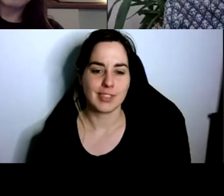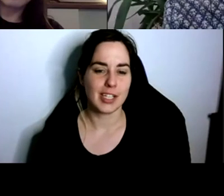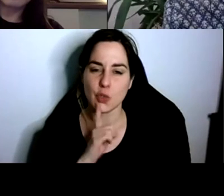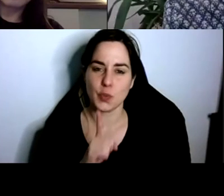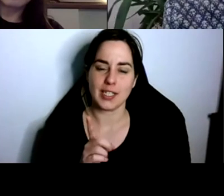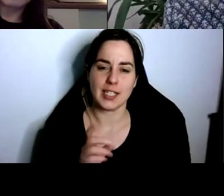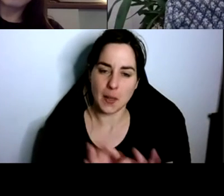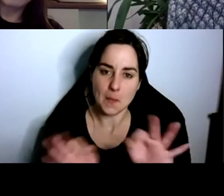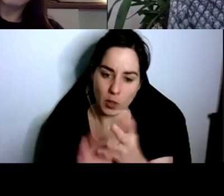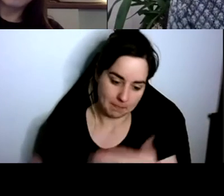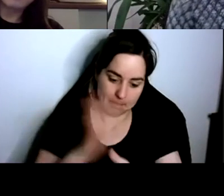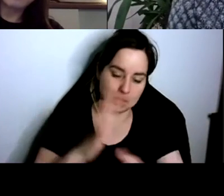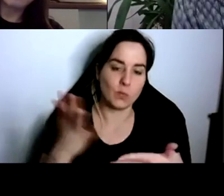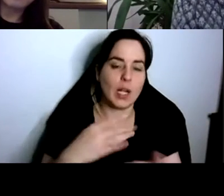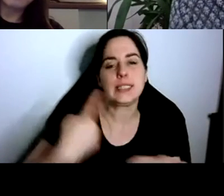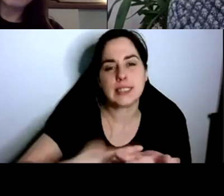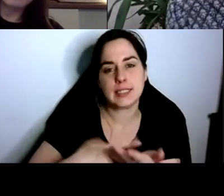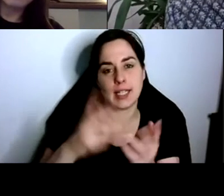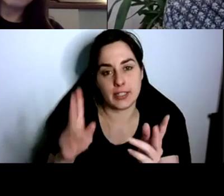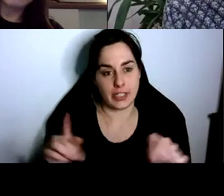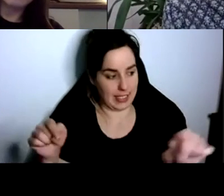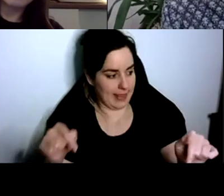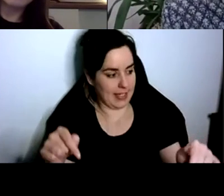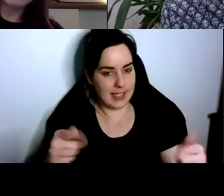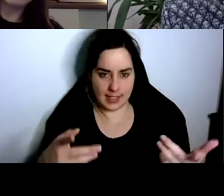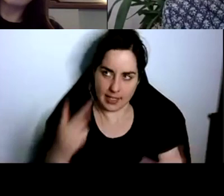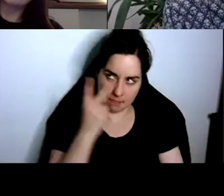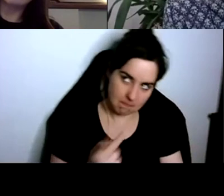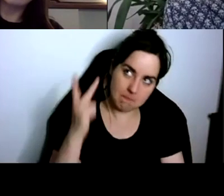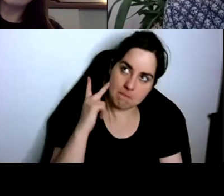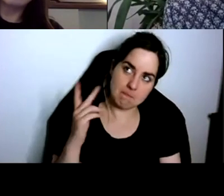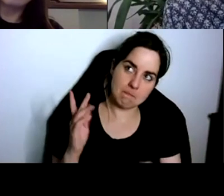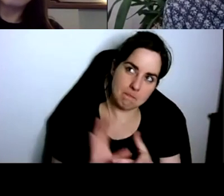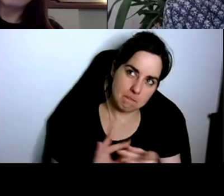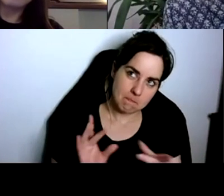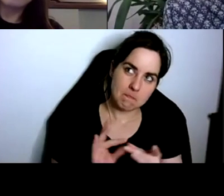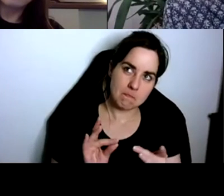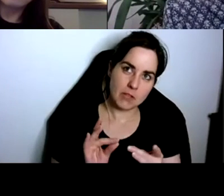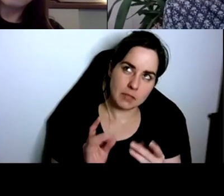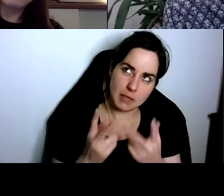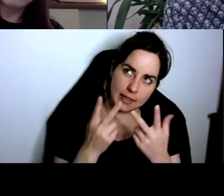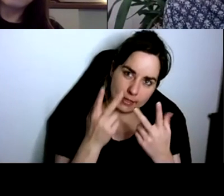these conversations and the space and the time to reflect. So that's it.